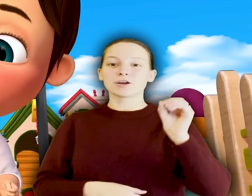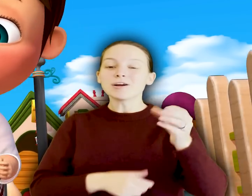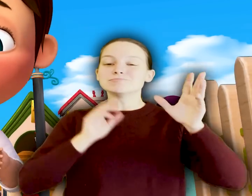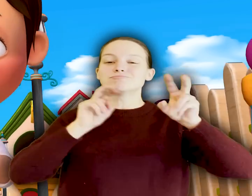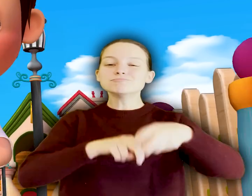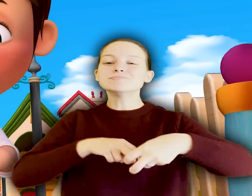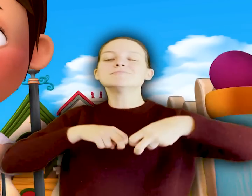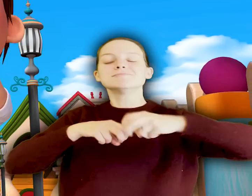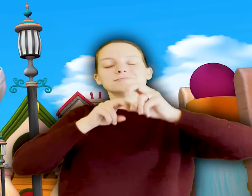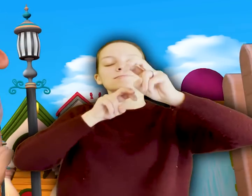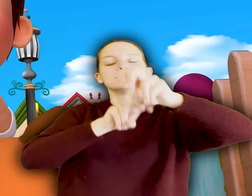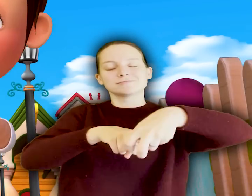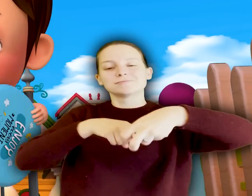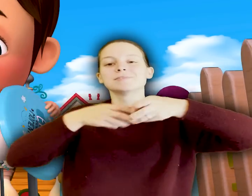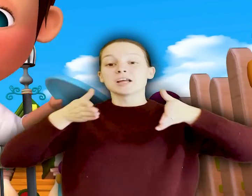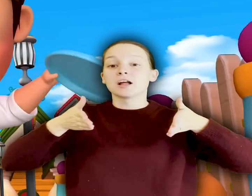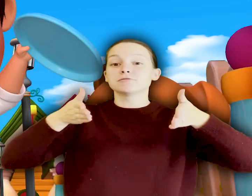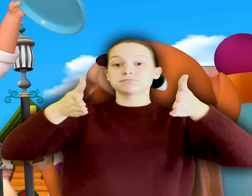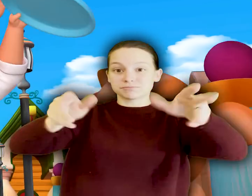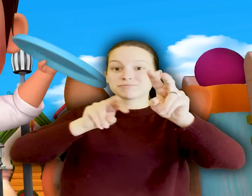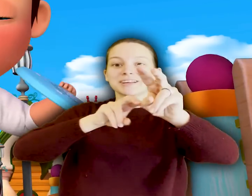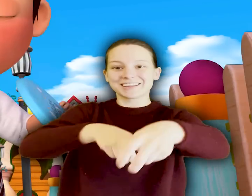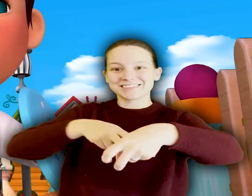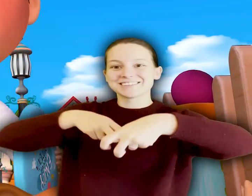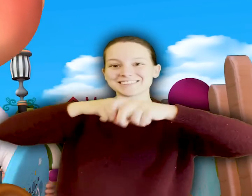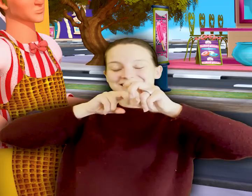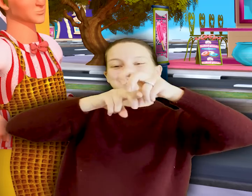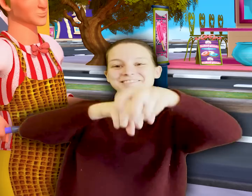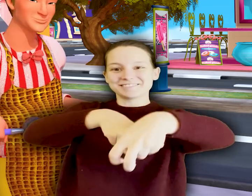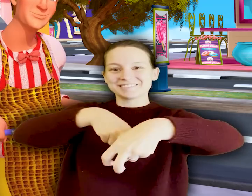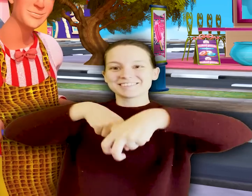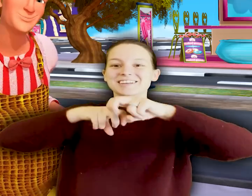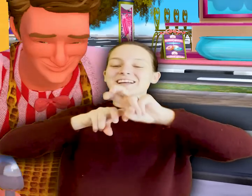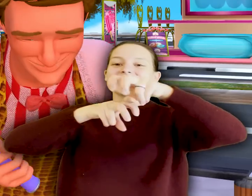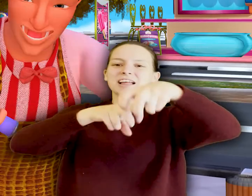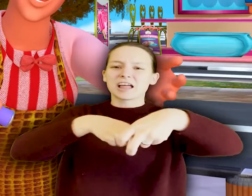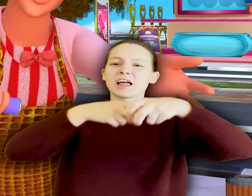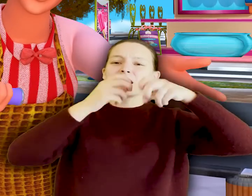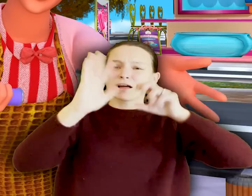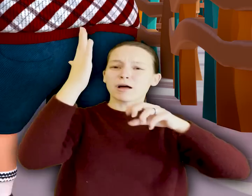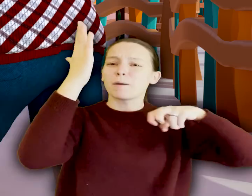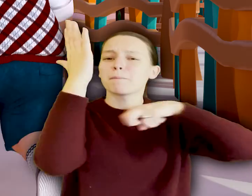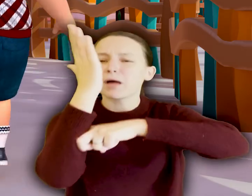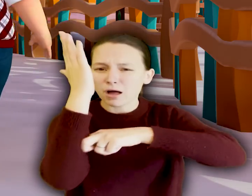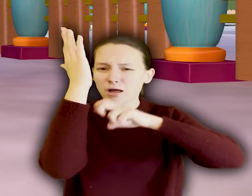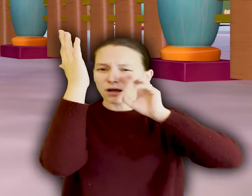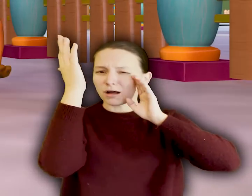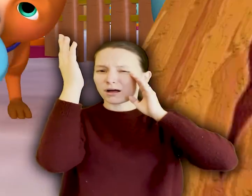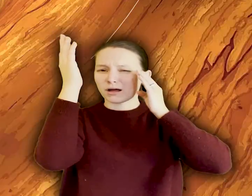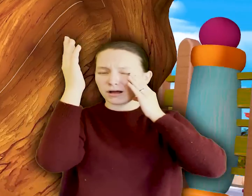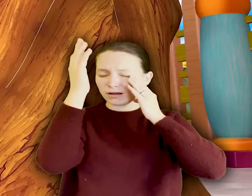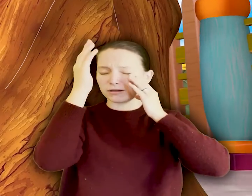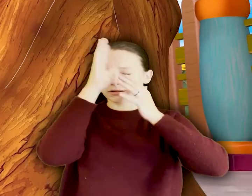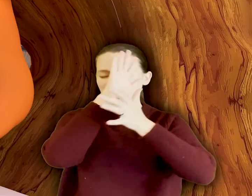Bingo is walking down the street Bingo is walking down the street Bingo was walking down the street when he pumped into a